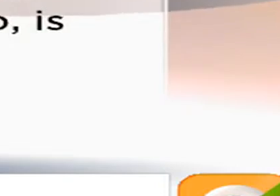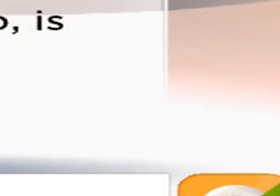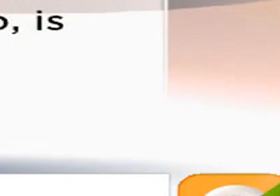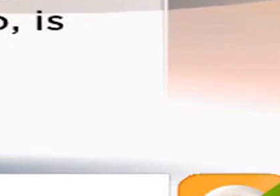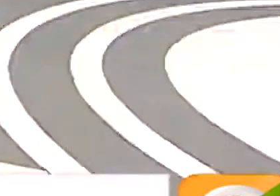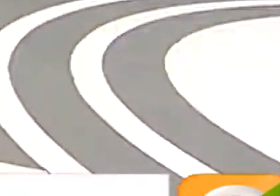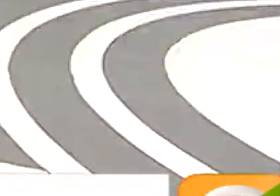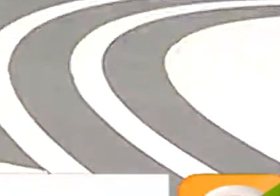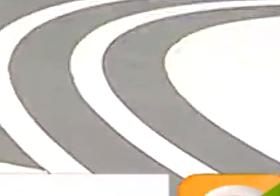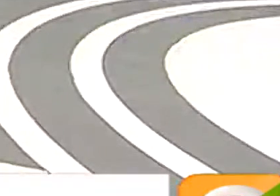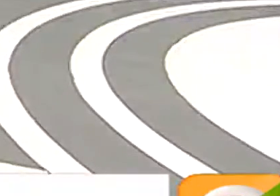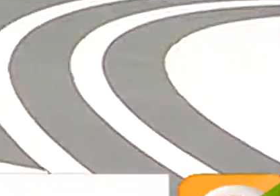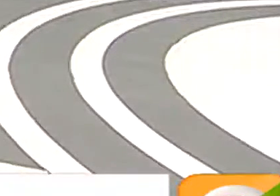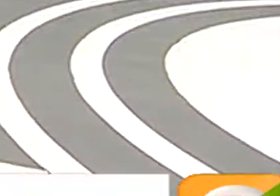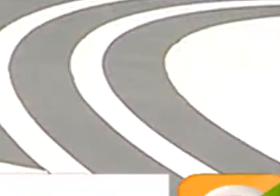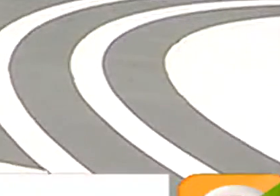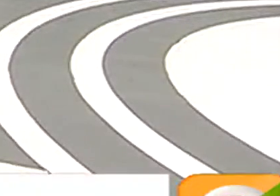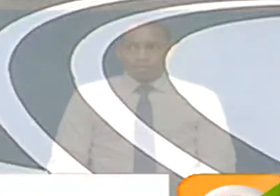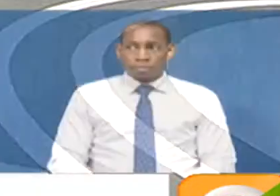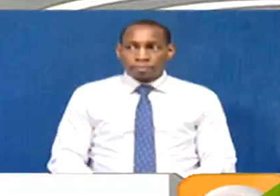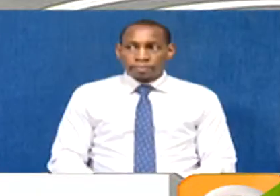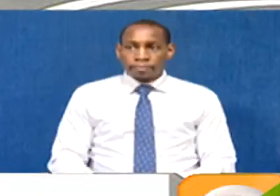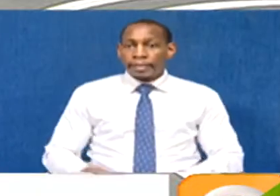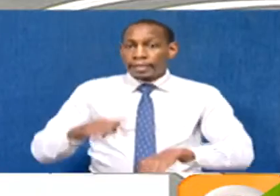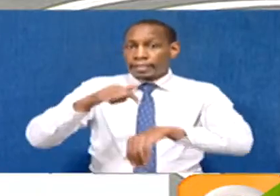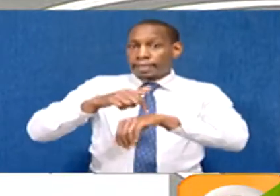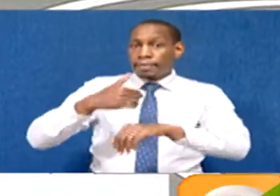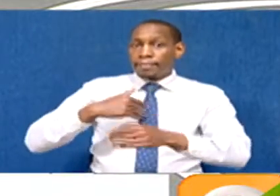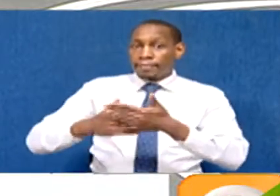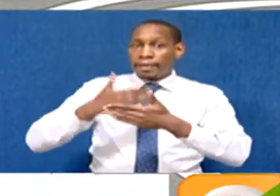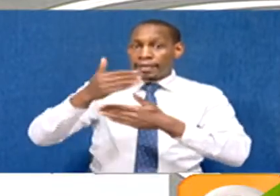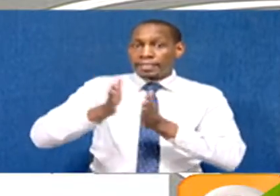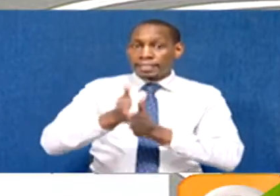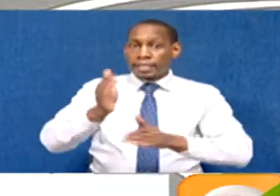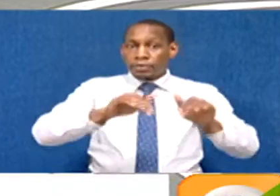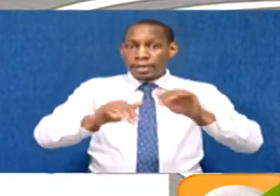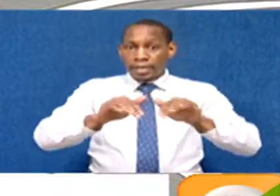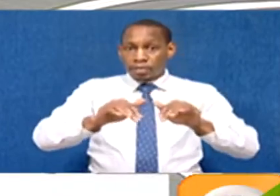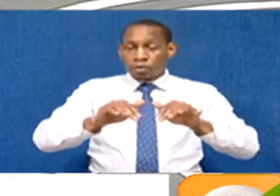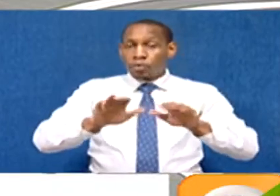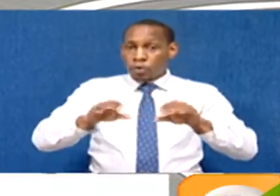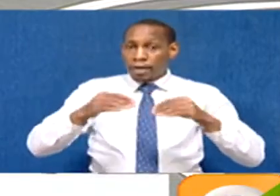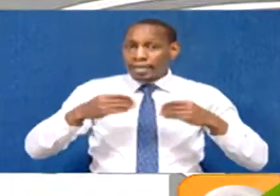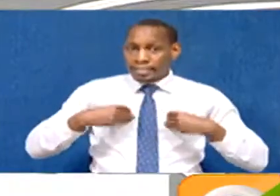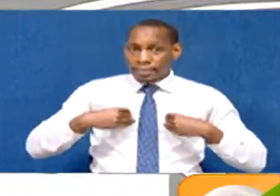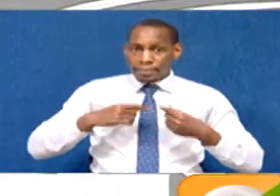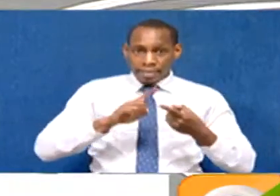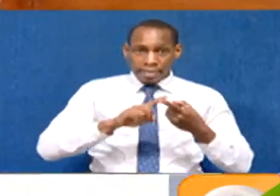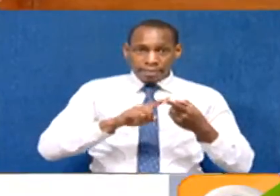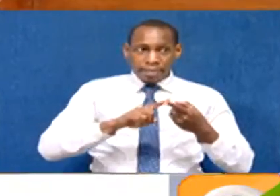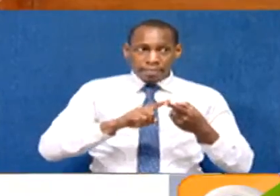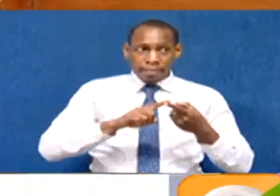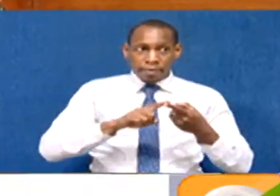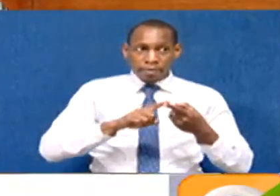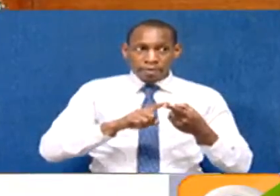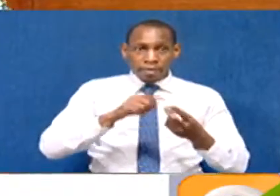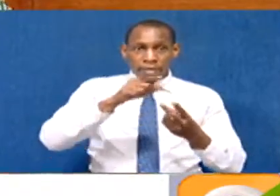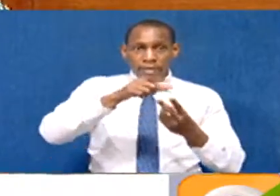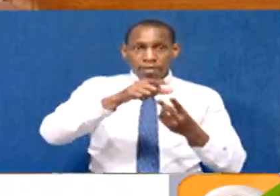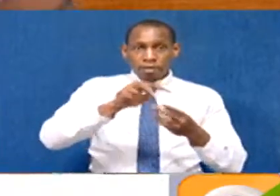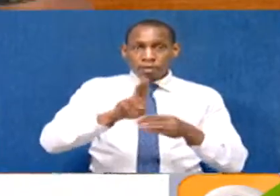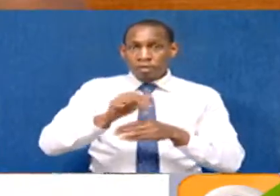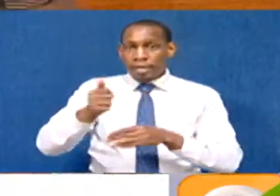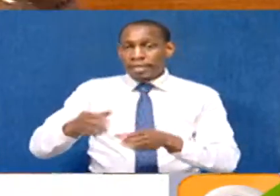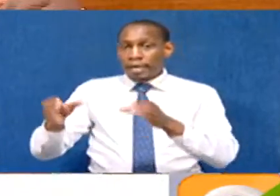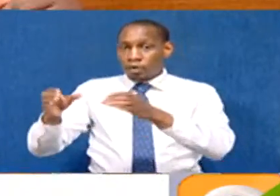Or is he supposed... Yes, there is a period within which, for the next general elections, you are allowed to either choose a party, another